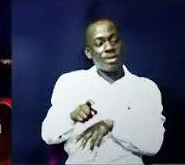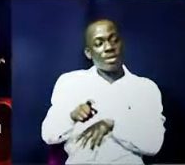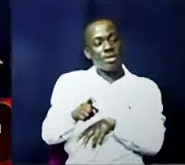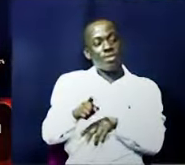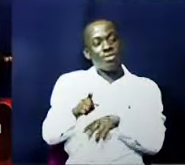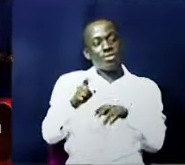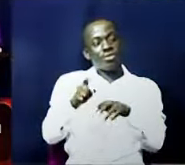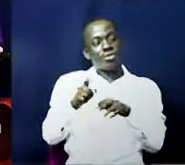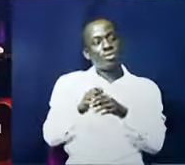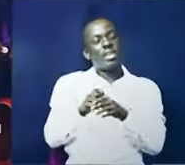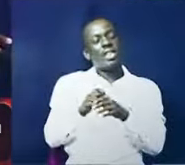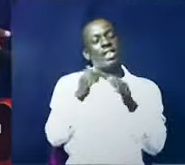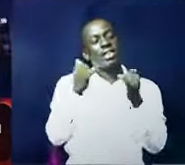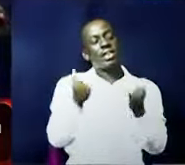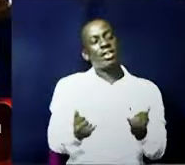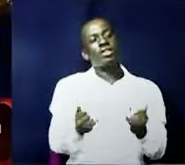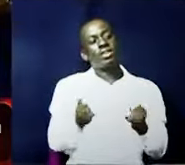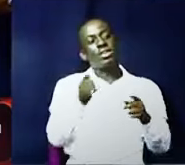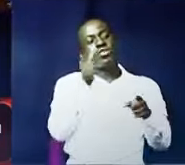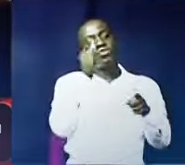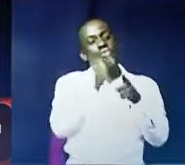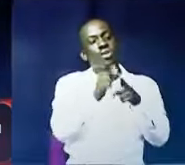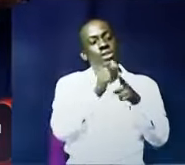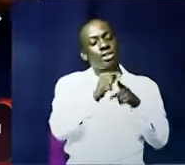the word uphold